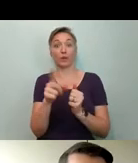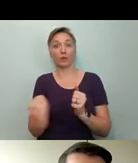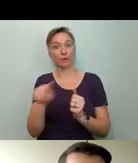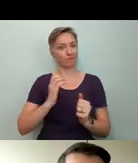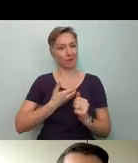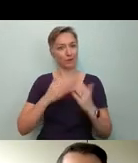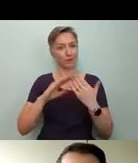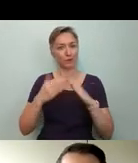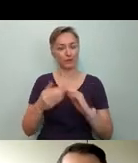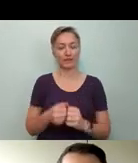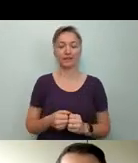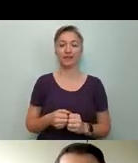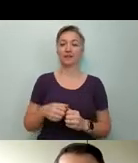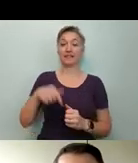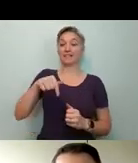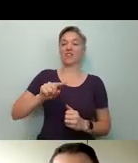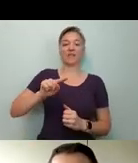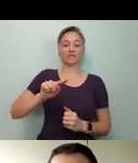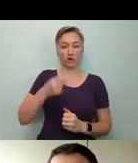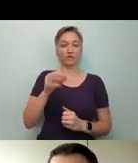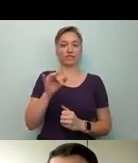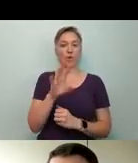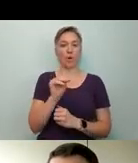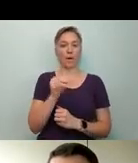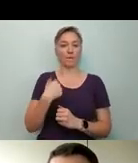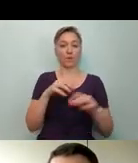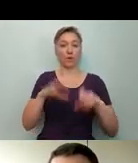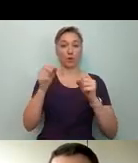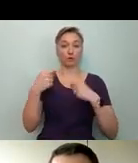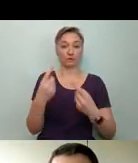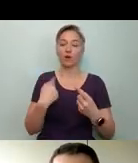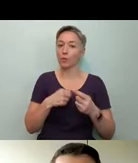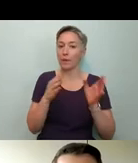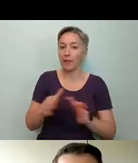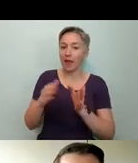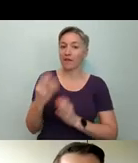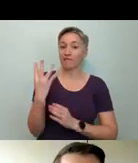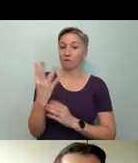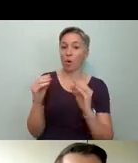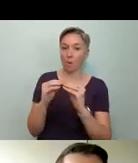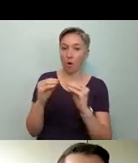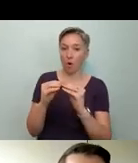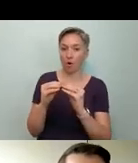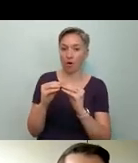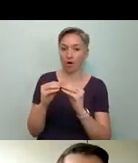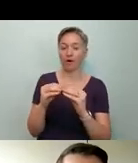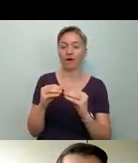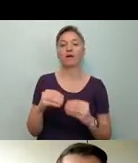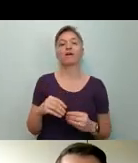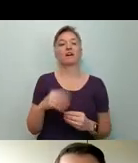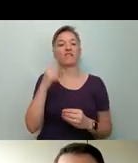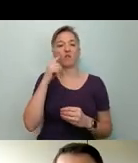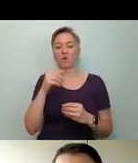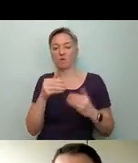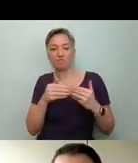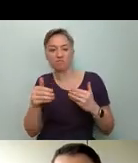of a series of employee forums that we'll host. We've got four more in this particular round of employee forums scheduled for the next